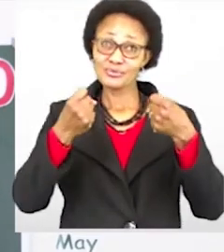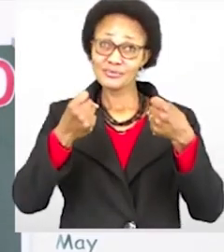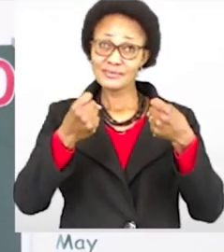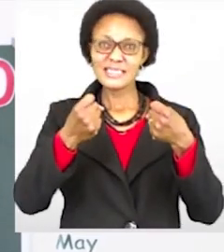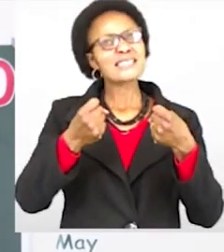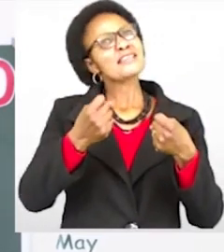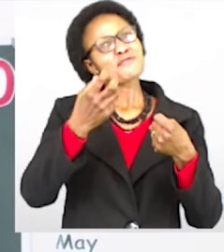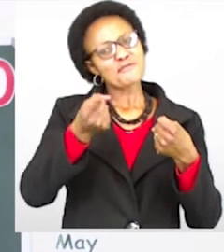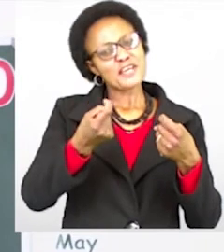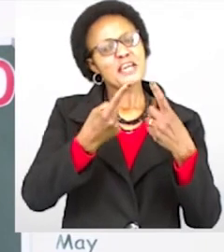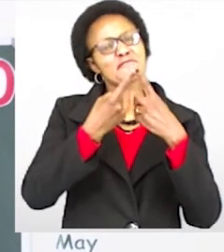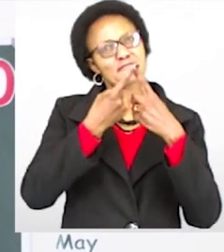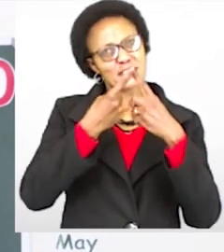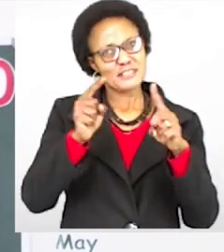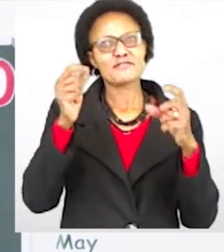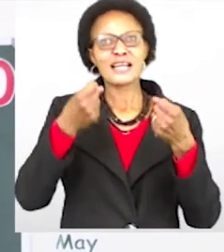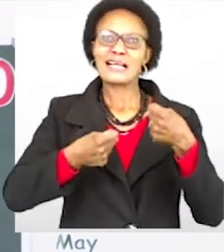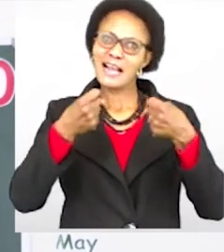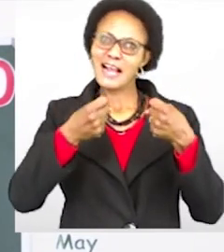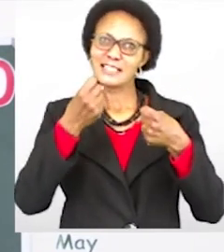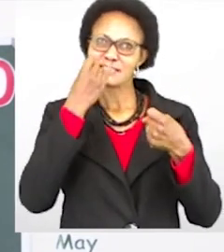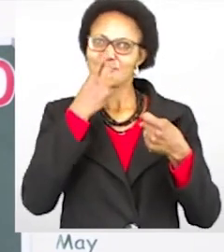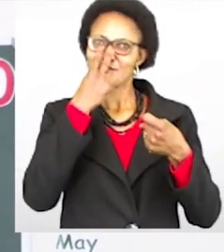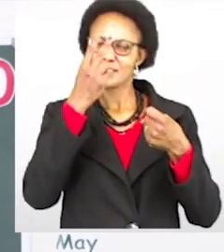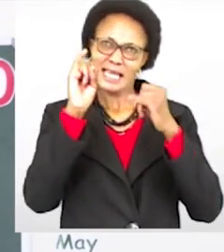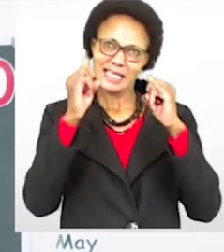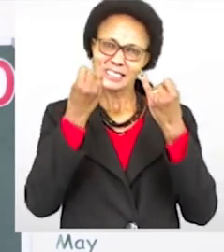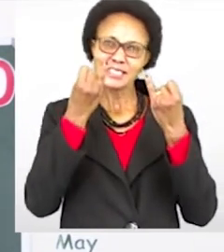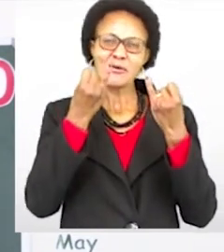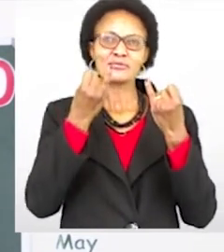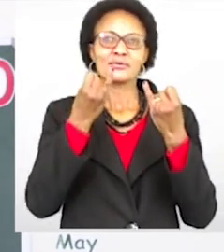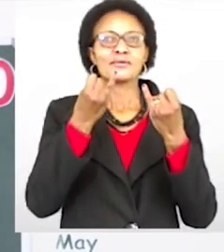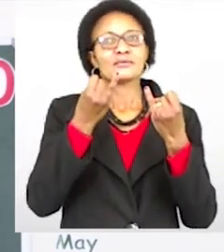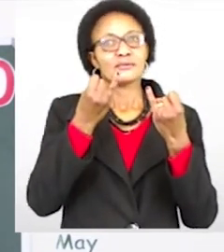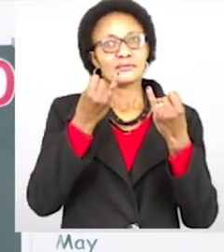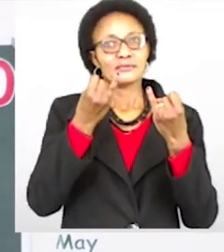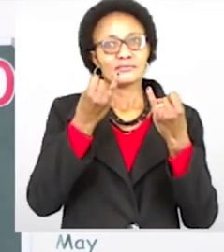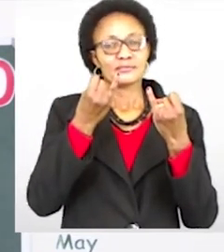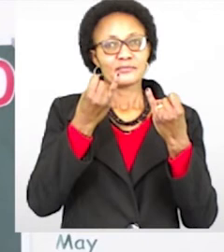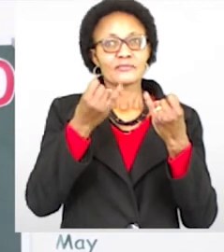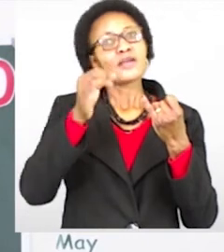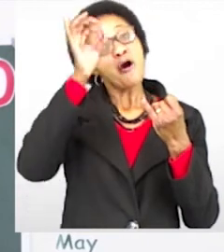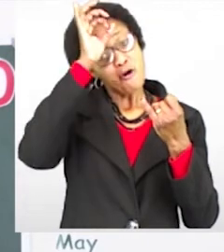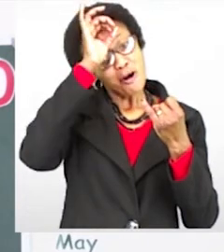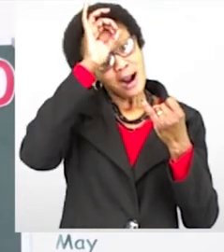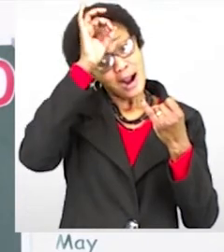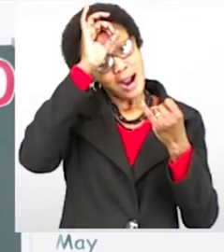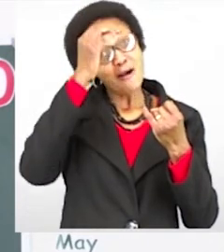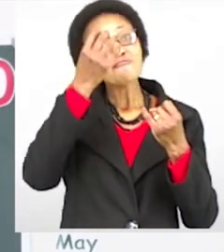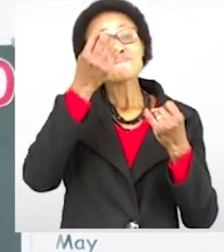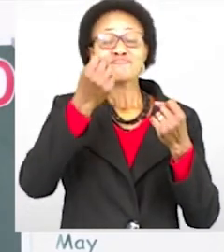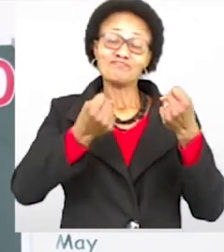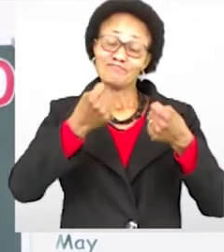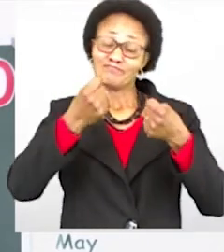of cars. One car that you're going to see when you're in town is a police car. I